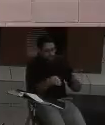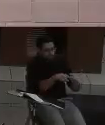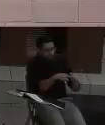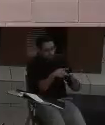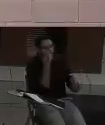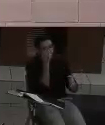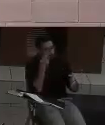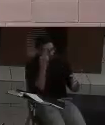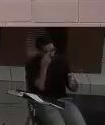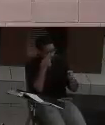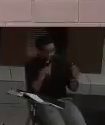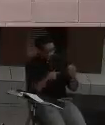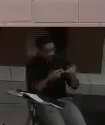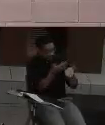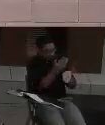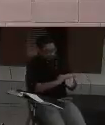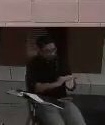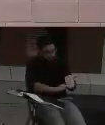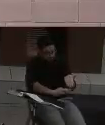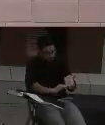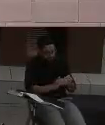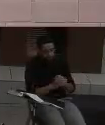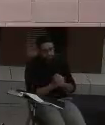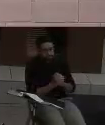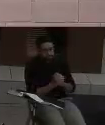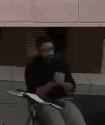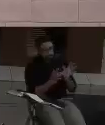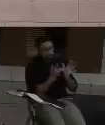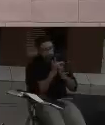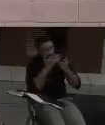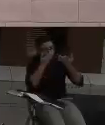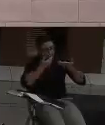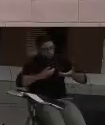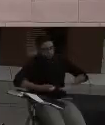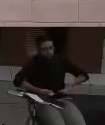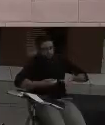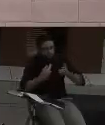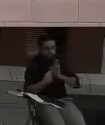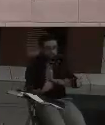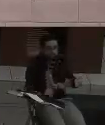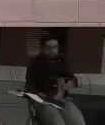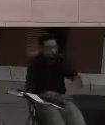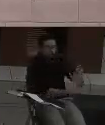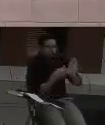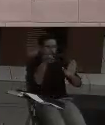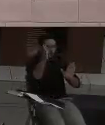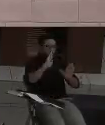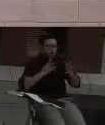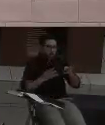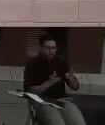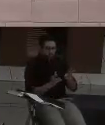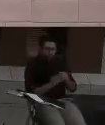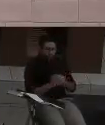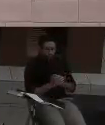forgiven. His whole countenance glowed with the glory of the Creator. And the